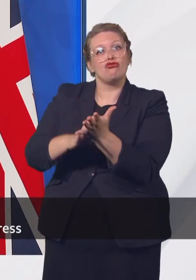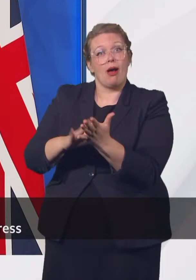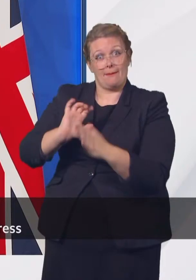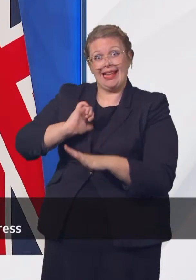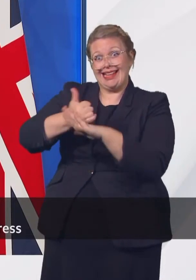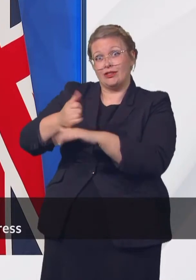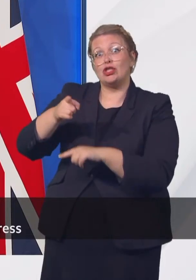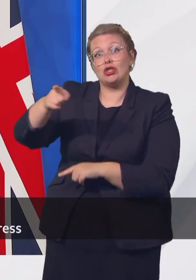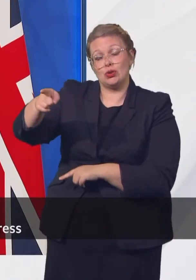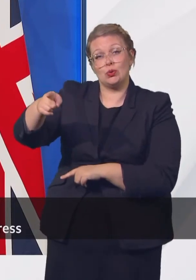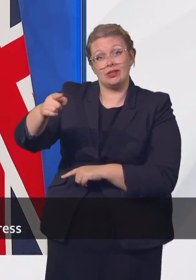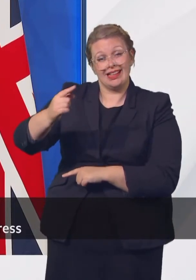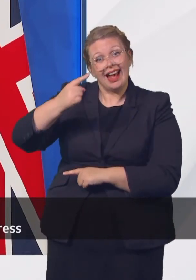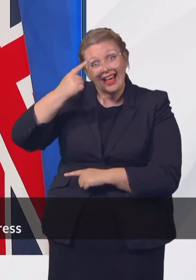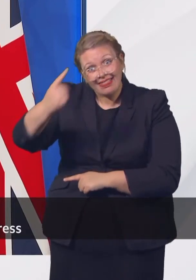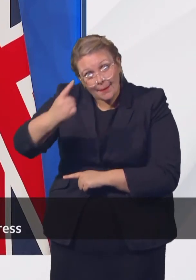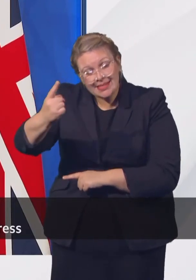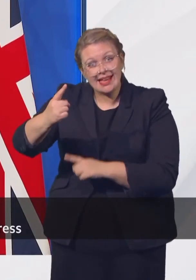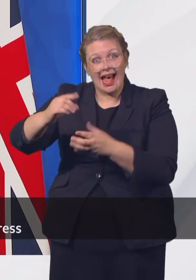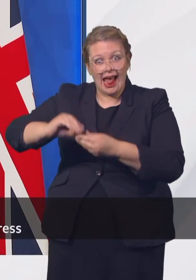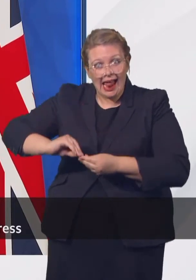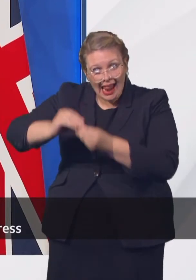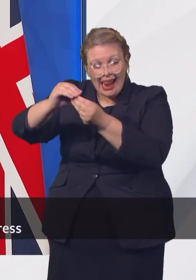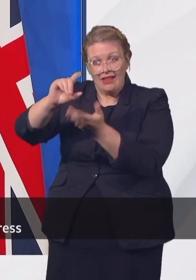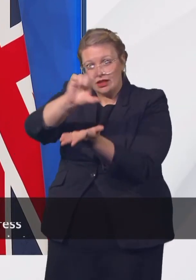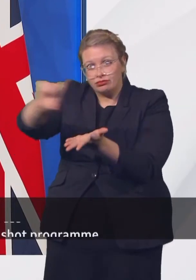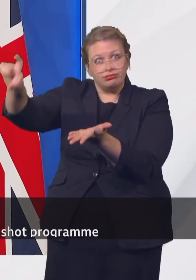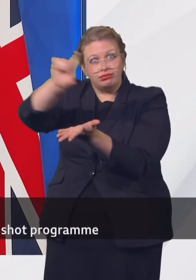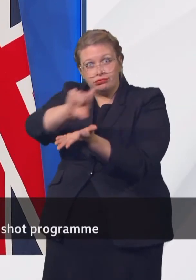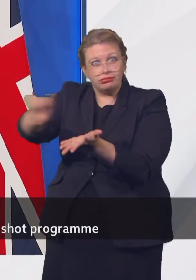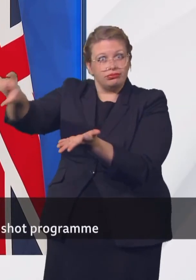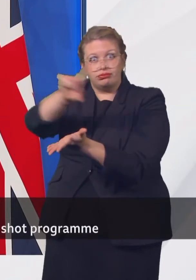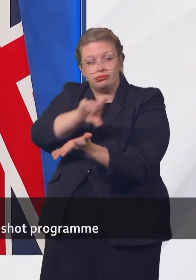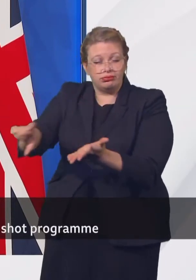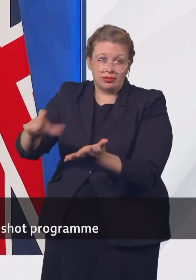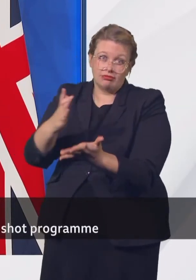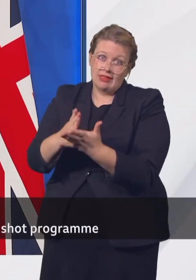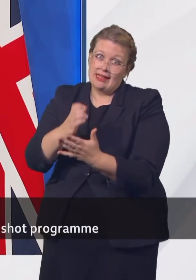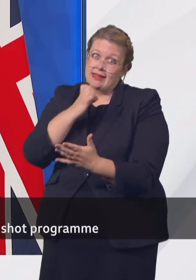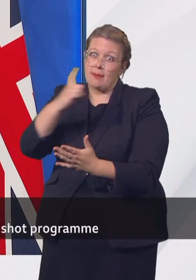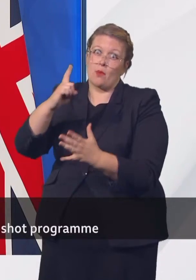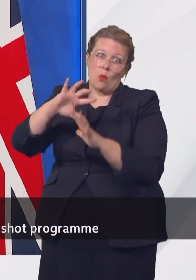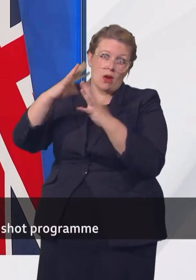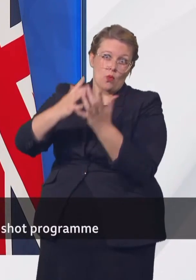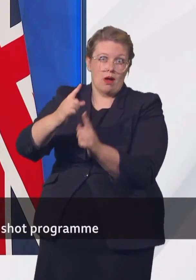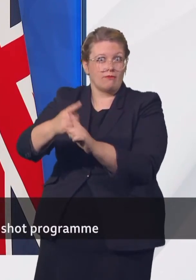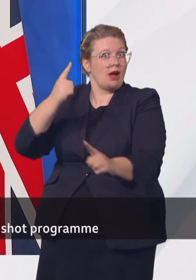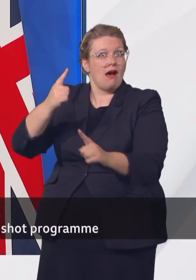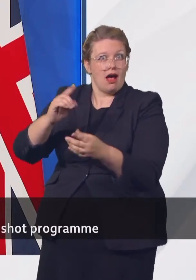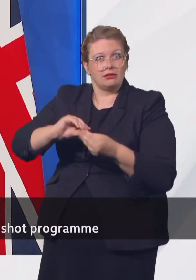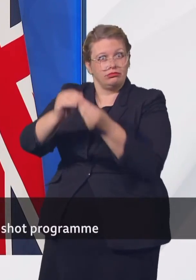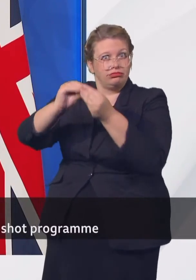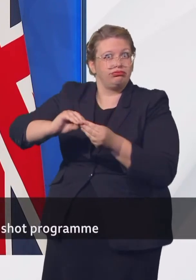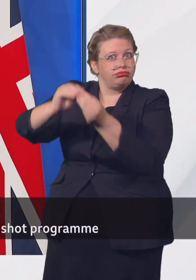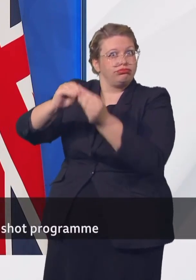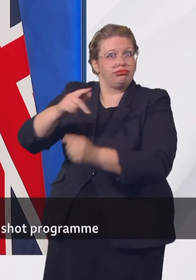making and producing more doses of vaccine than any other single organisation.